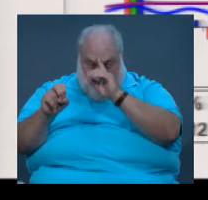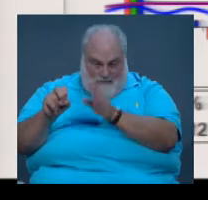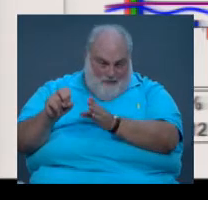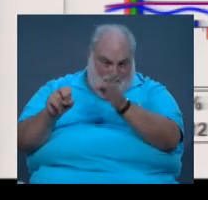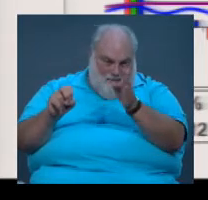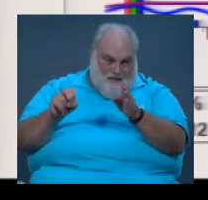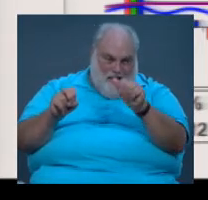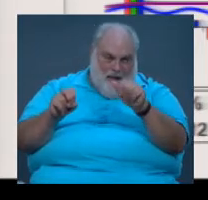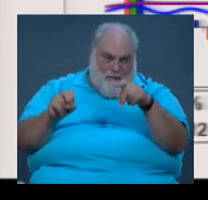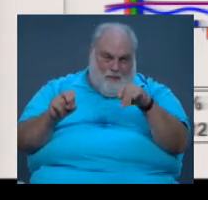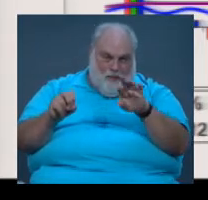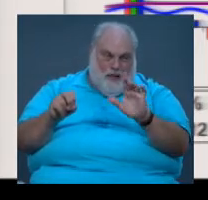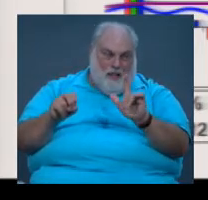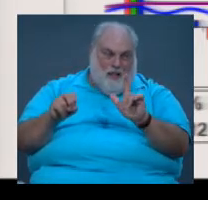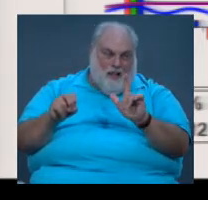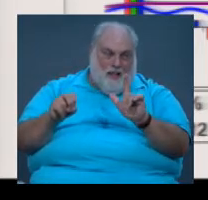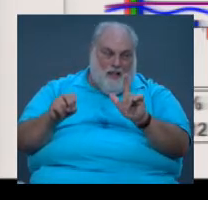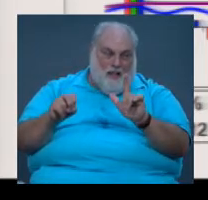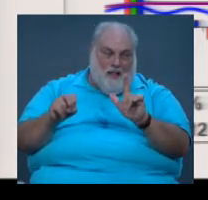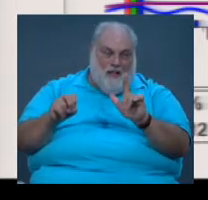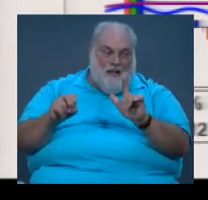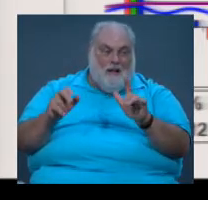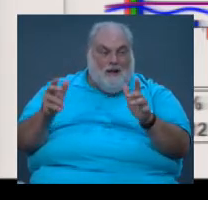month of April. We had